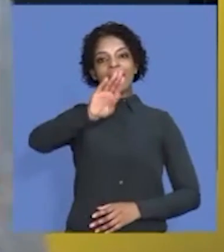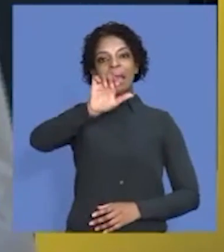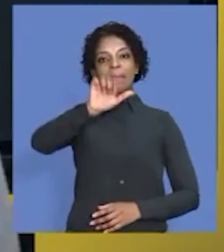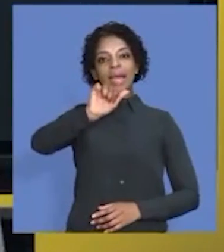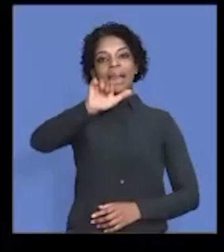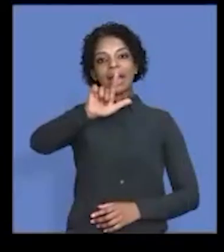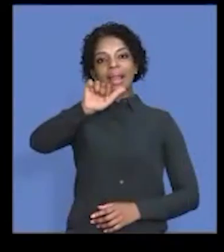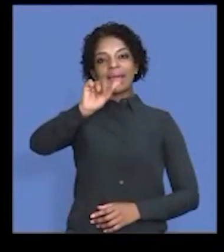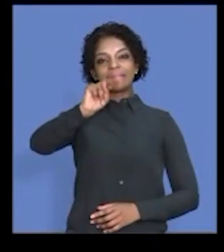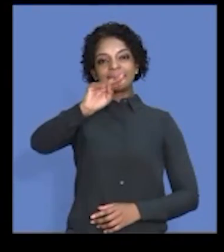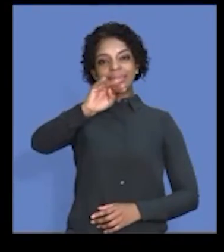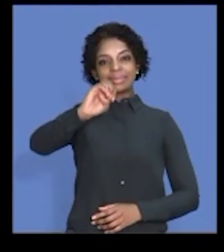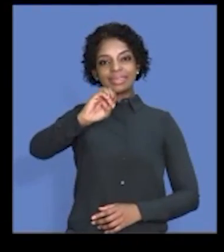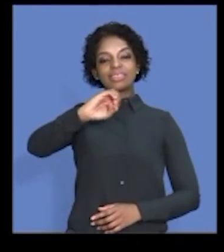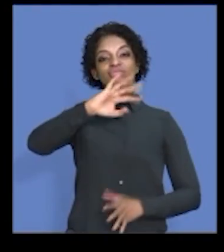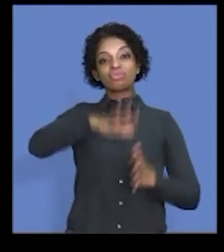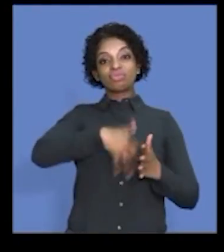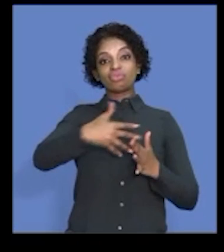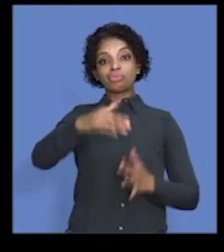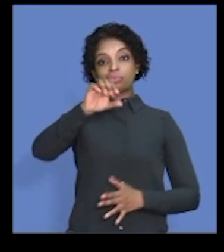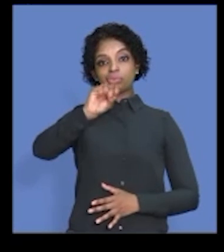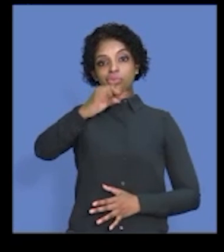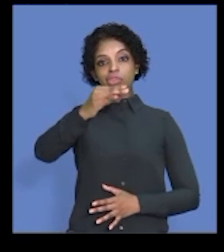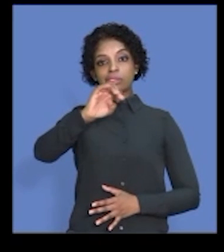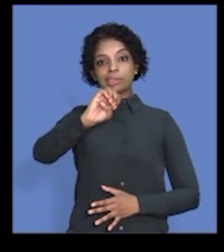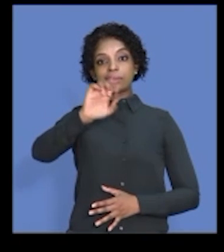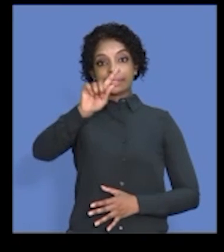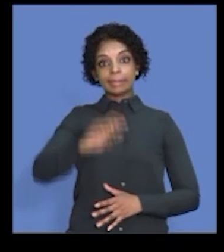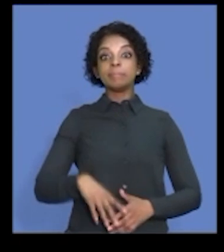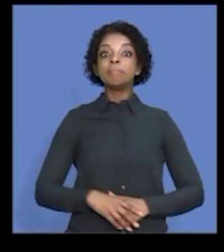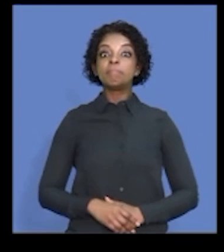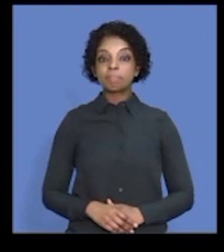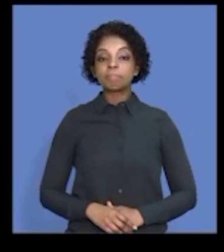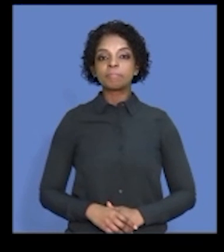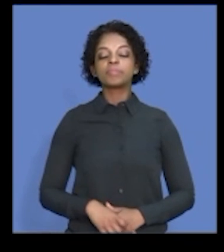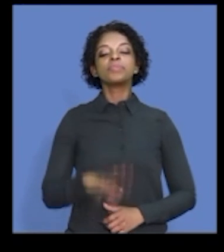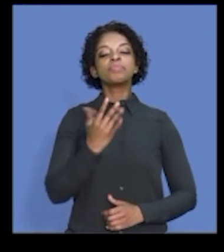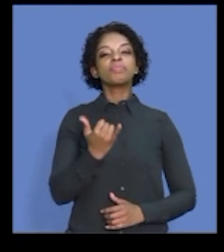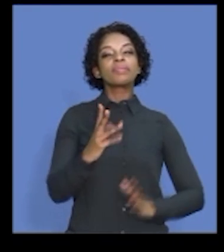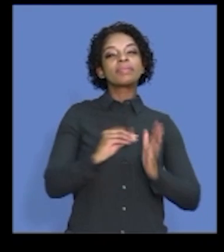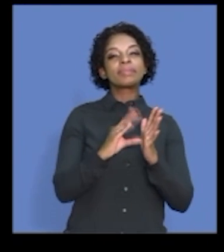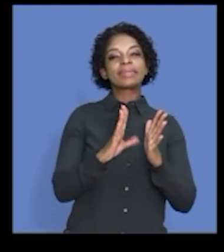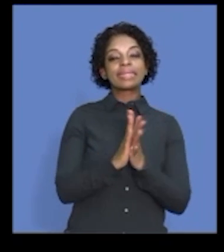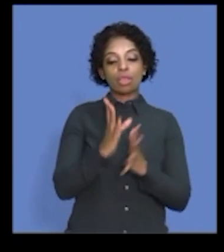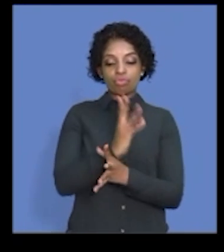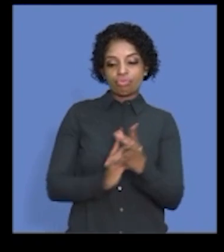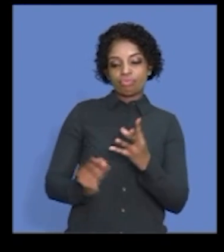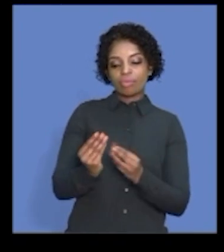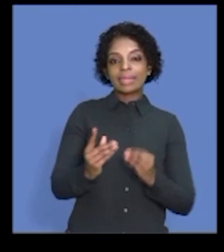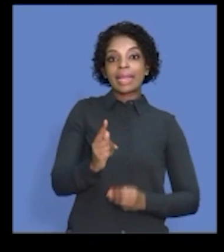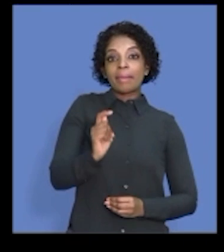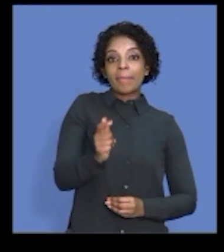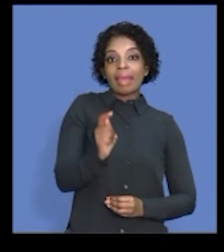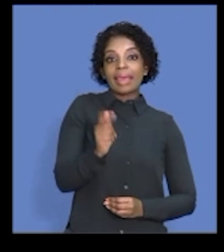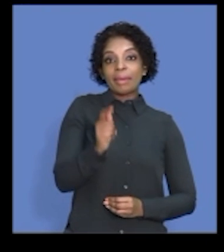simple. In my balance sheet, I have an item called trade and other payables, okay? And underneath